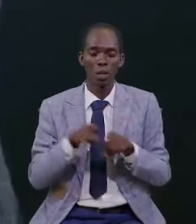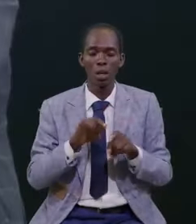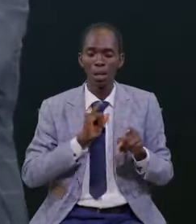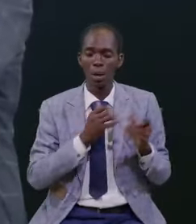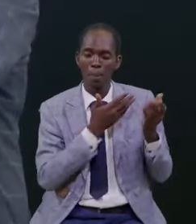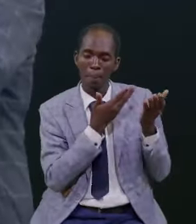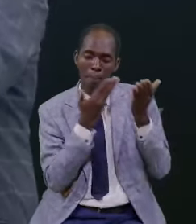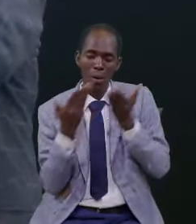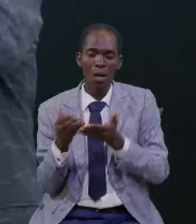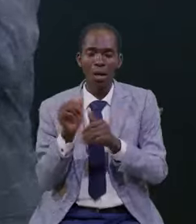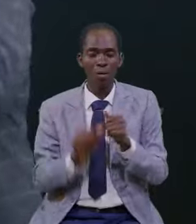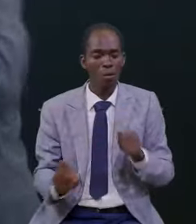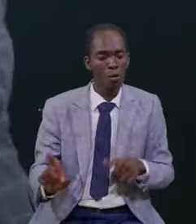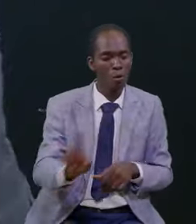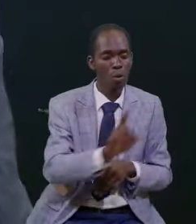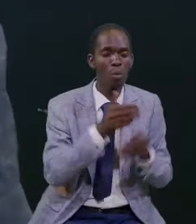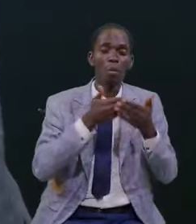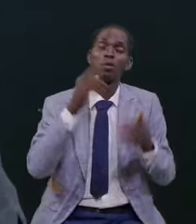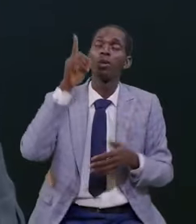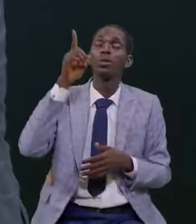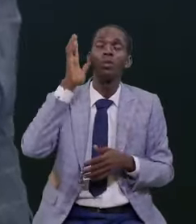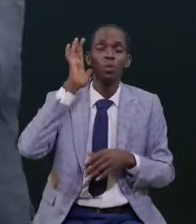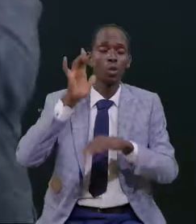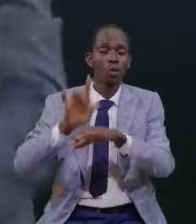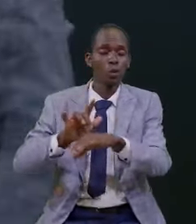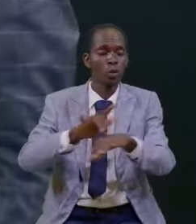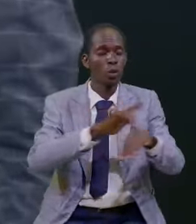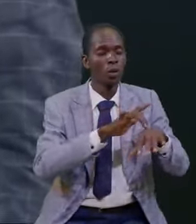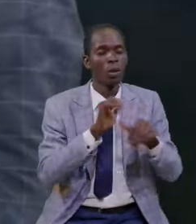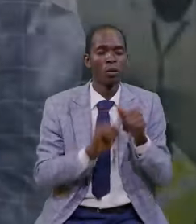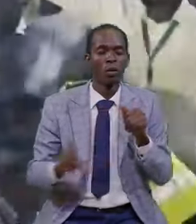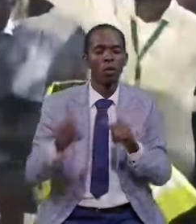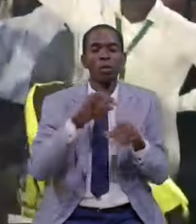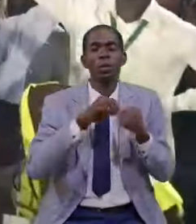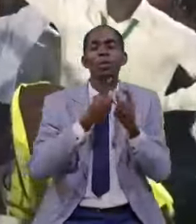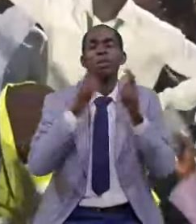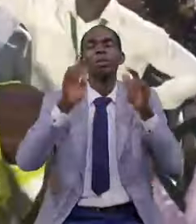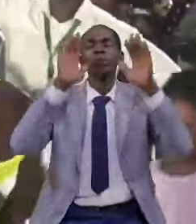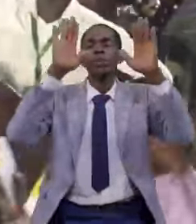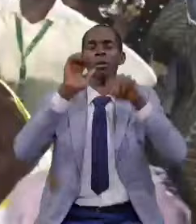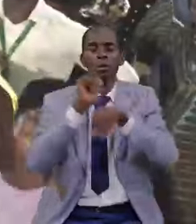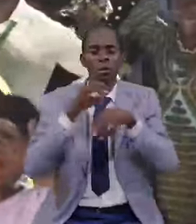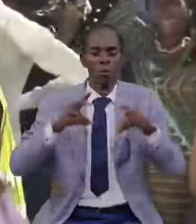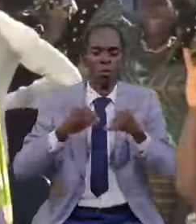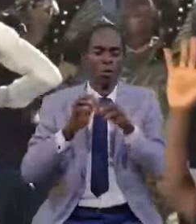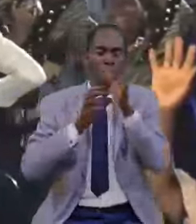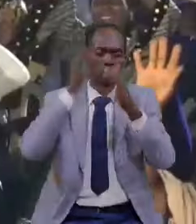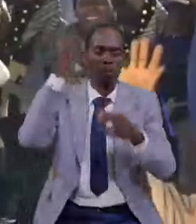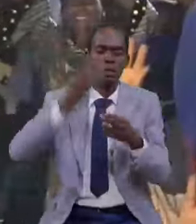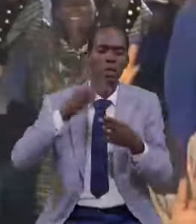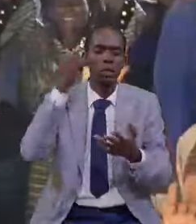touch everyone miraculously in Jesus' name.